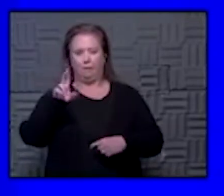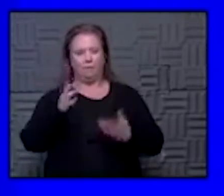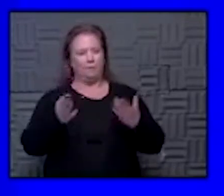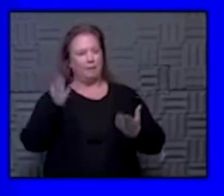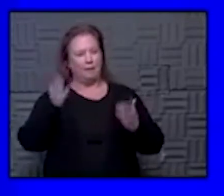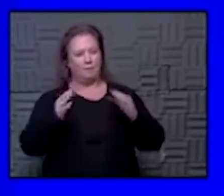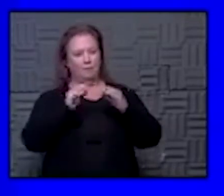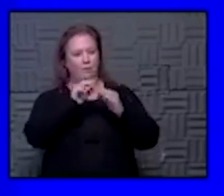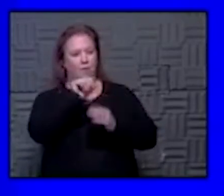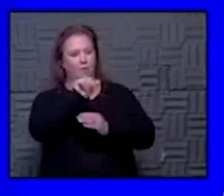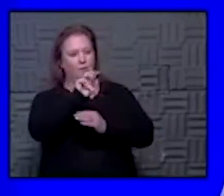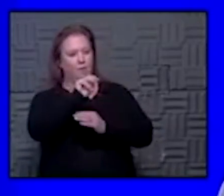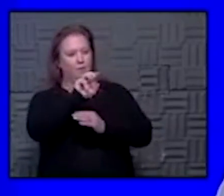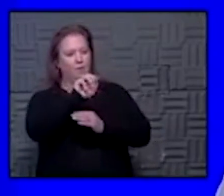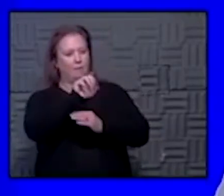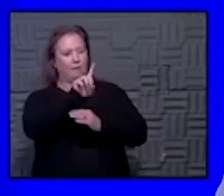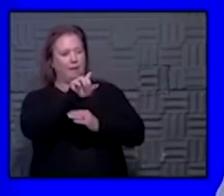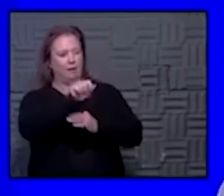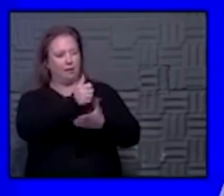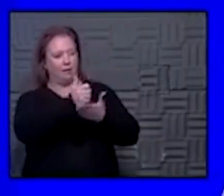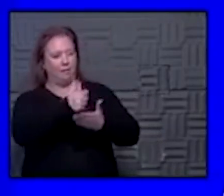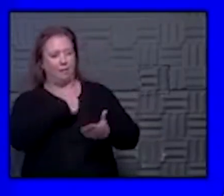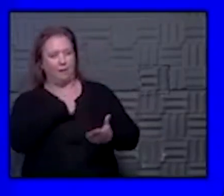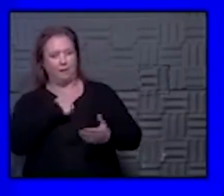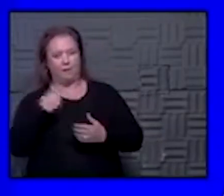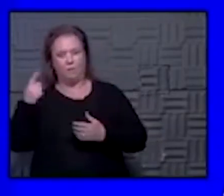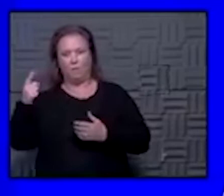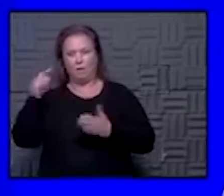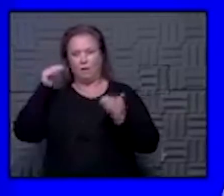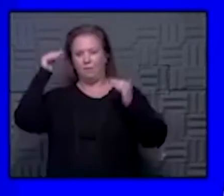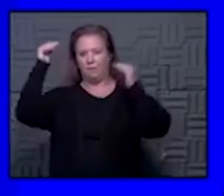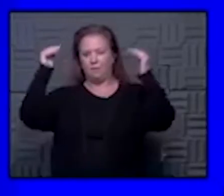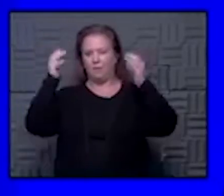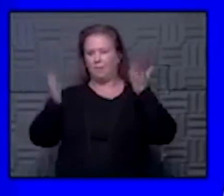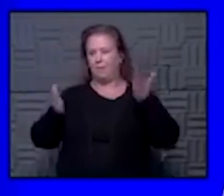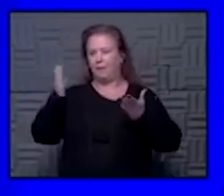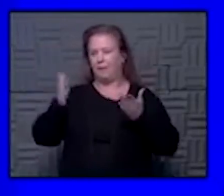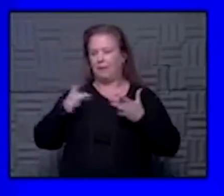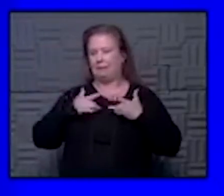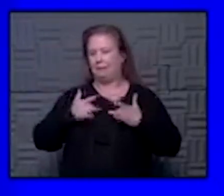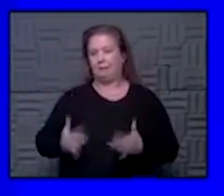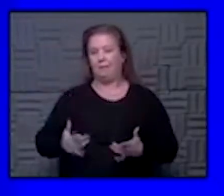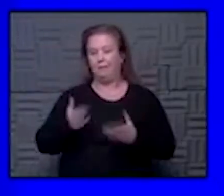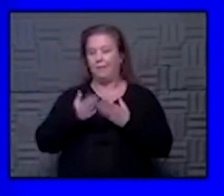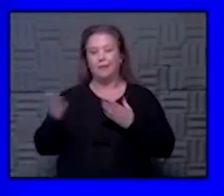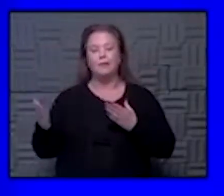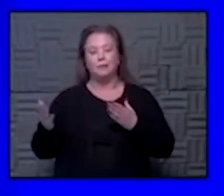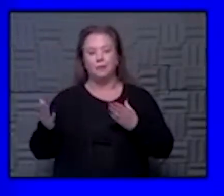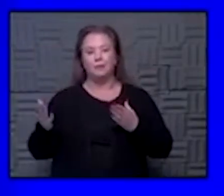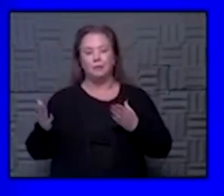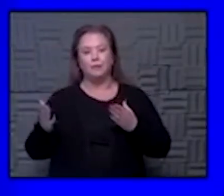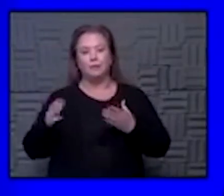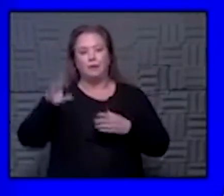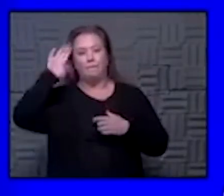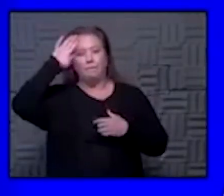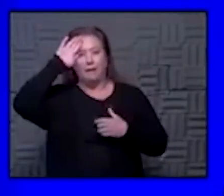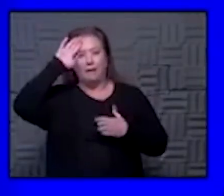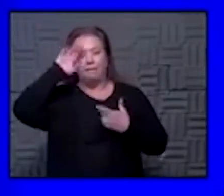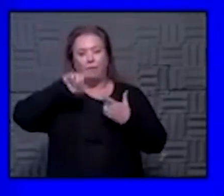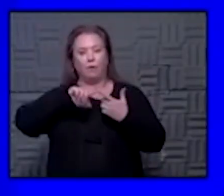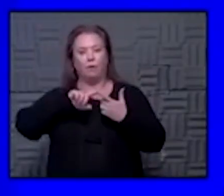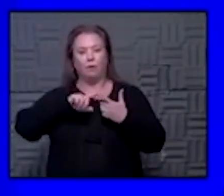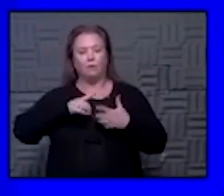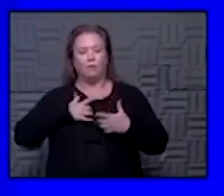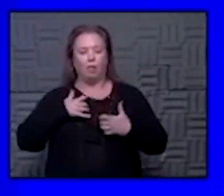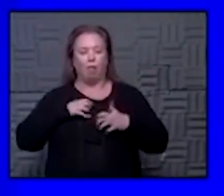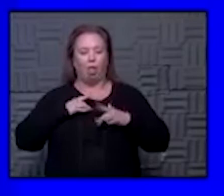more. Amanda can help me. And I think we may have had one adult, and I think it's just the typical things. Fever, overall